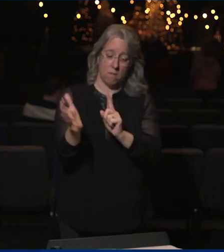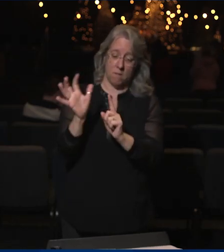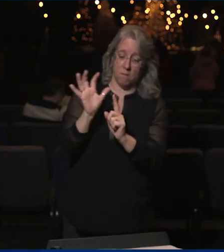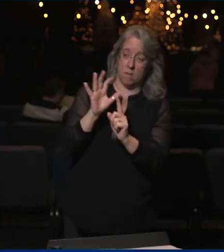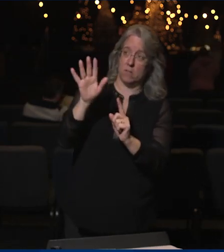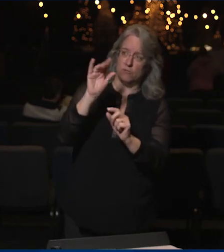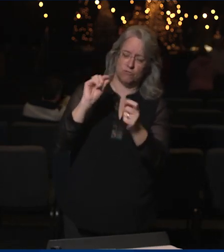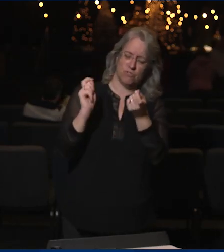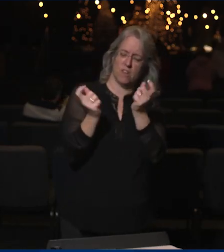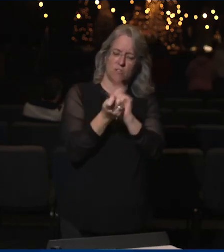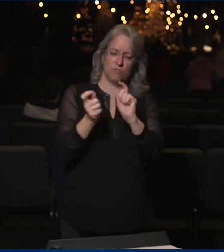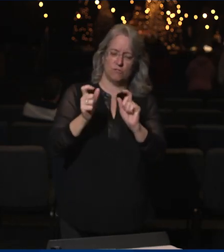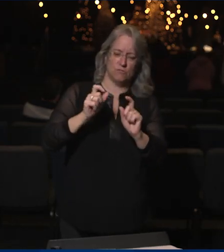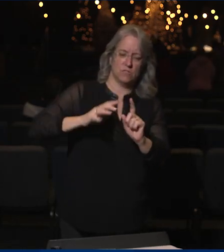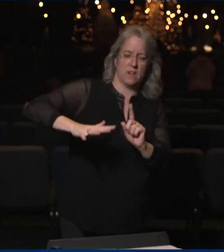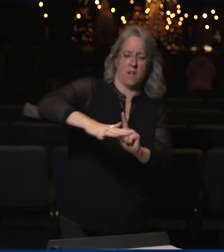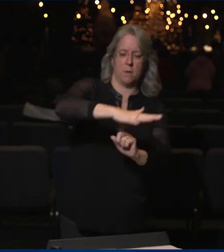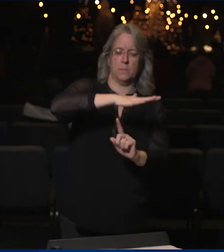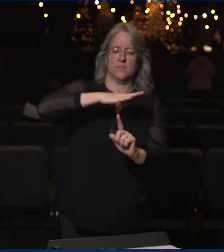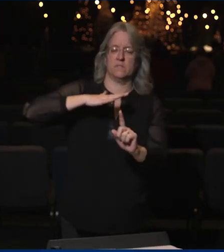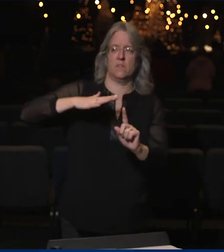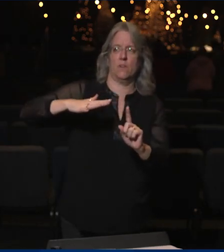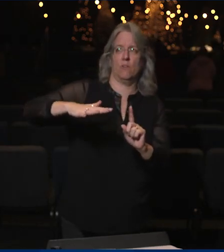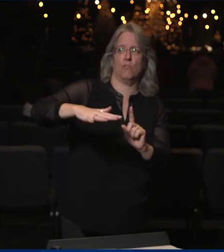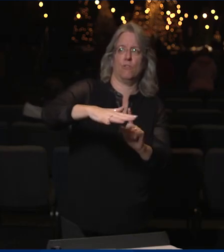the atmosphere.